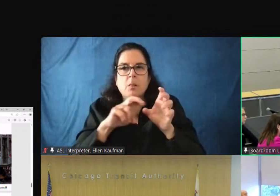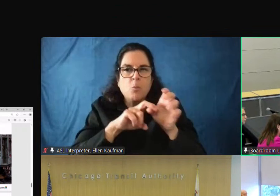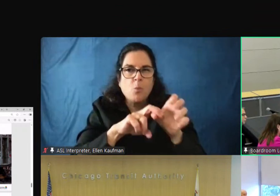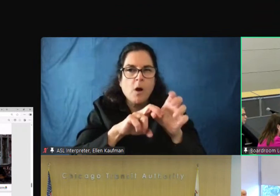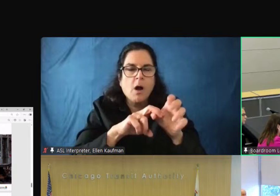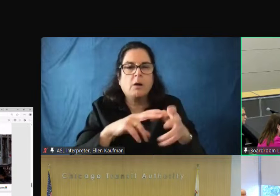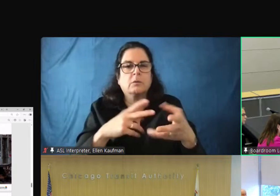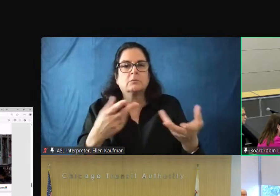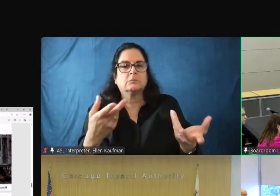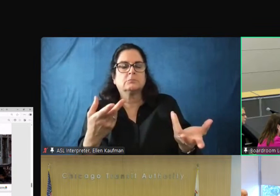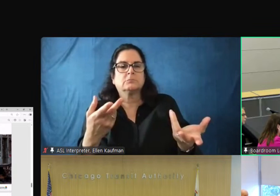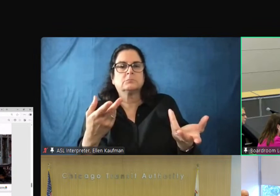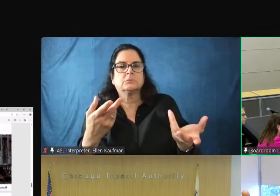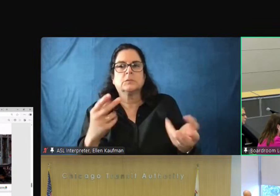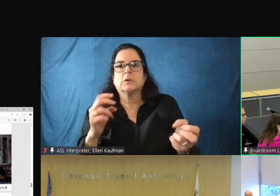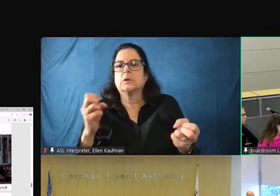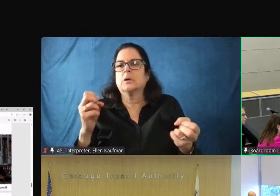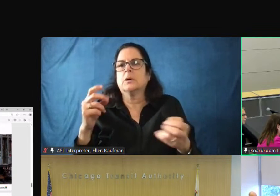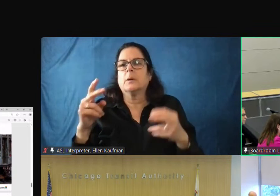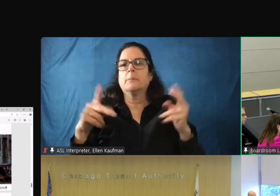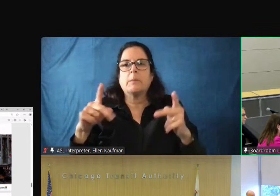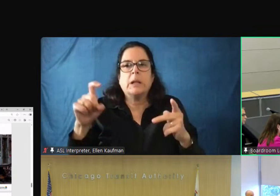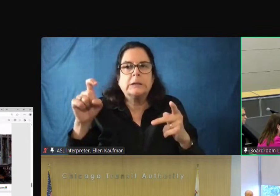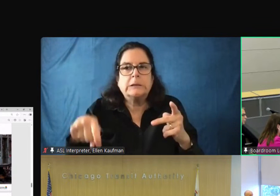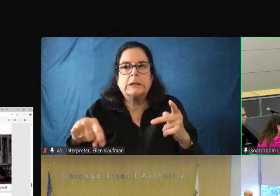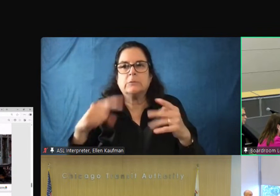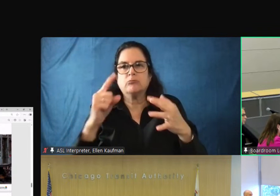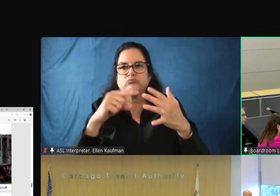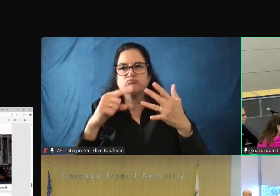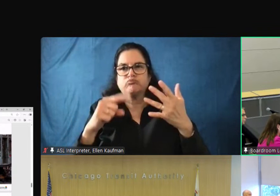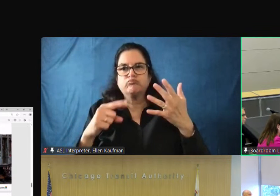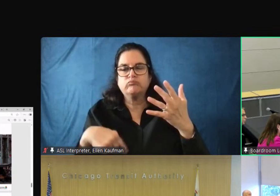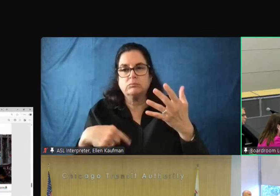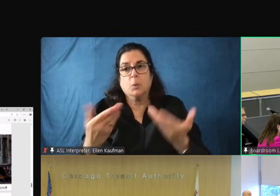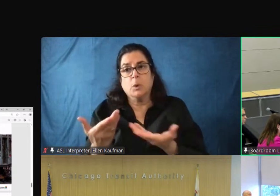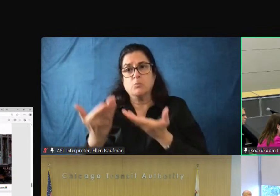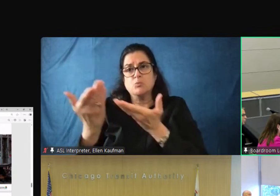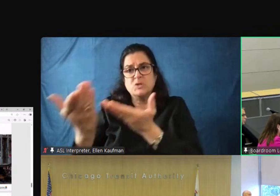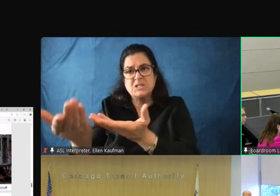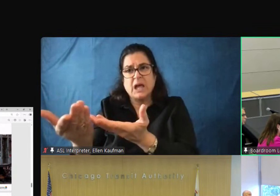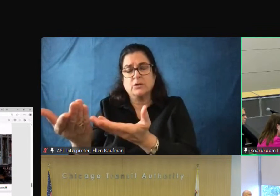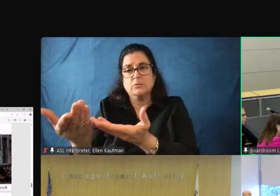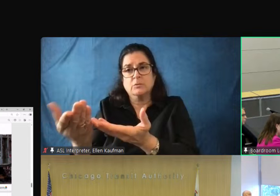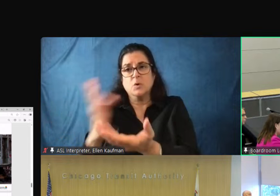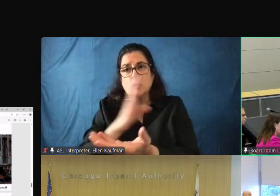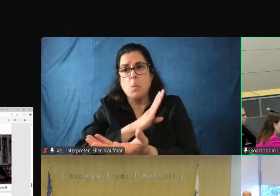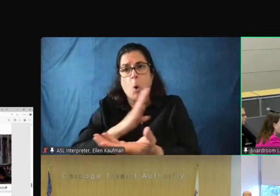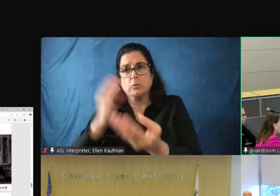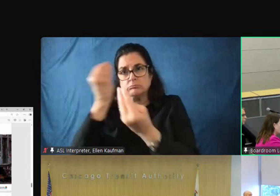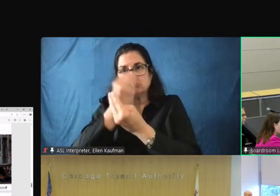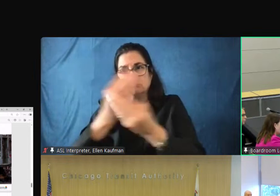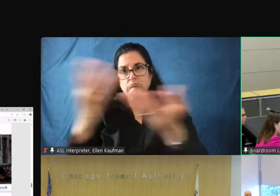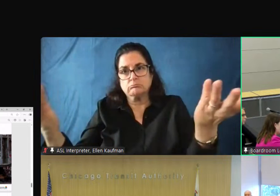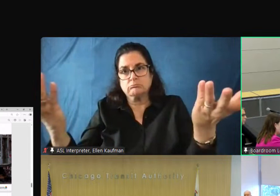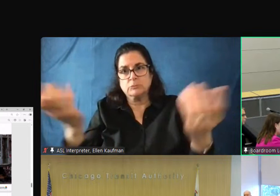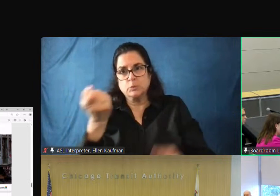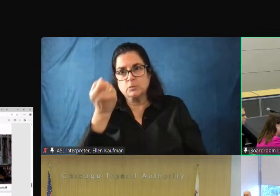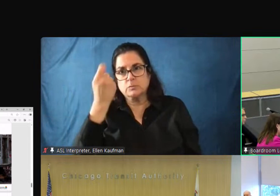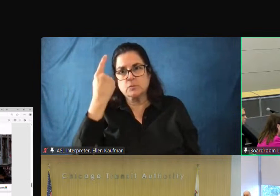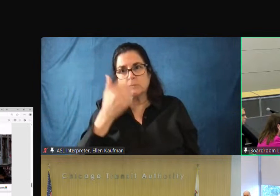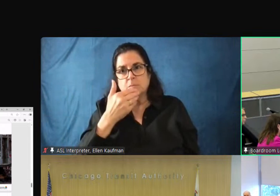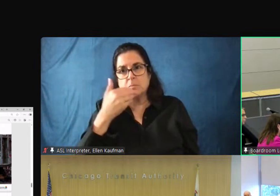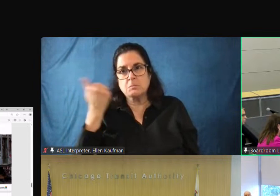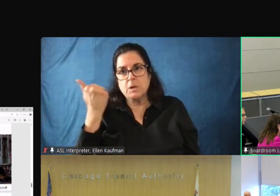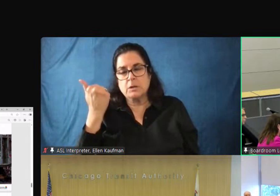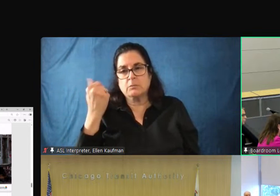need is, we can certainly present that information to the board to have a better understanding of the decision behind